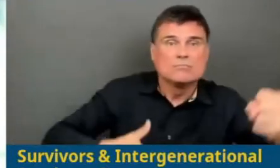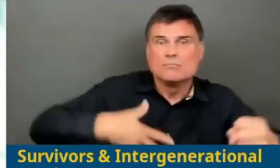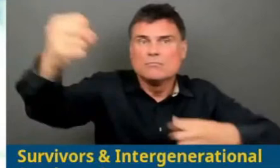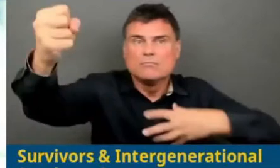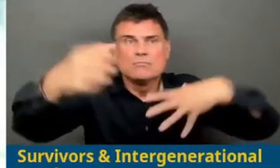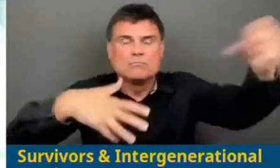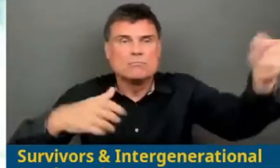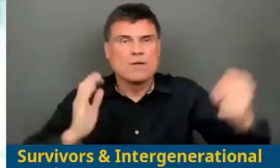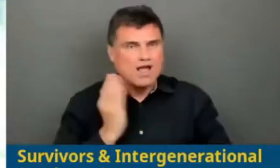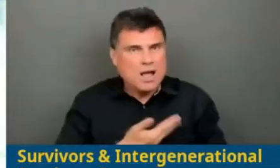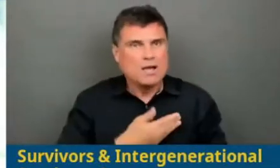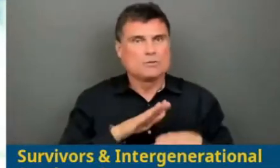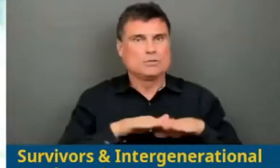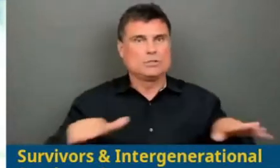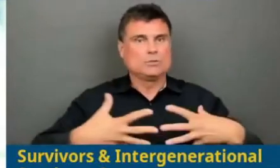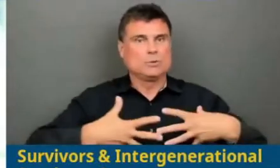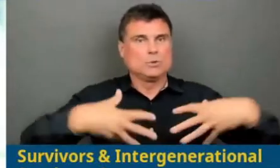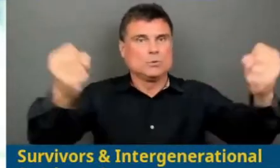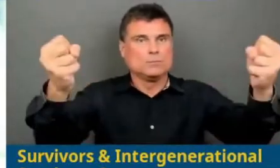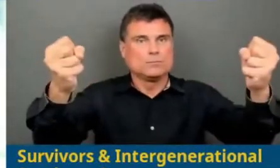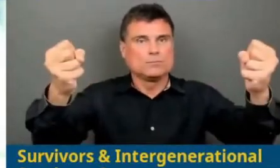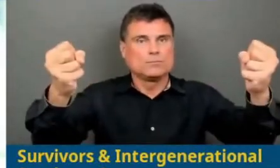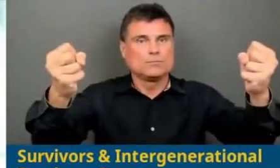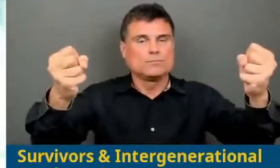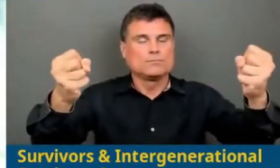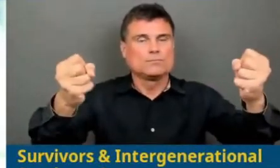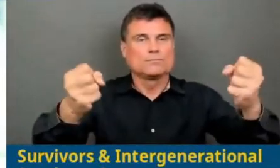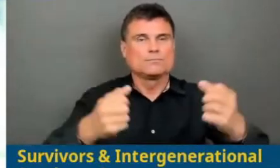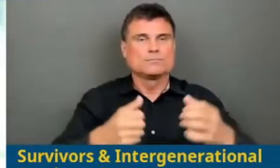We need to make sure that the work that we do,